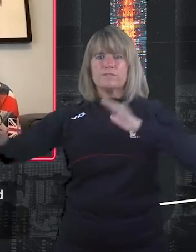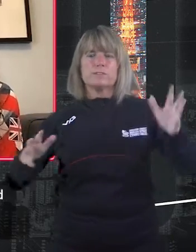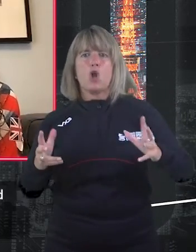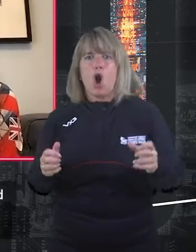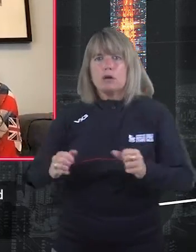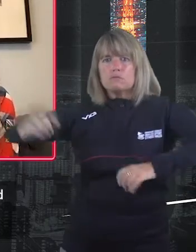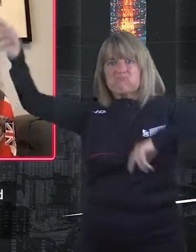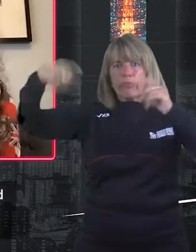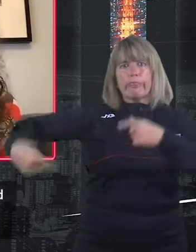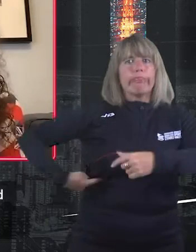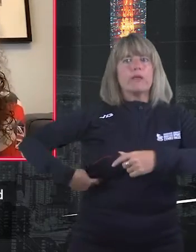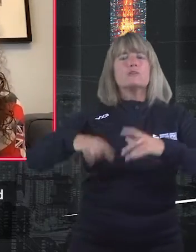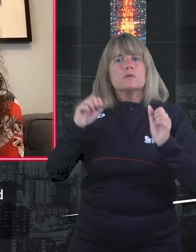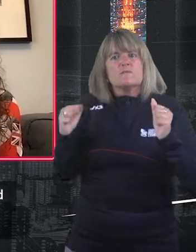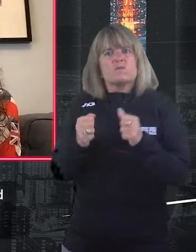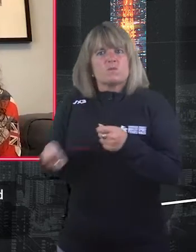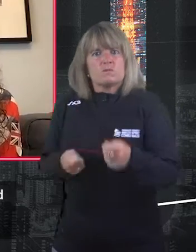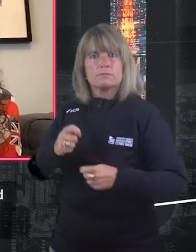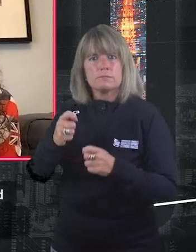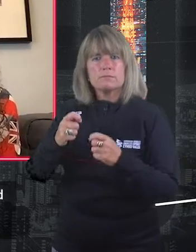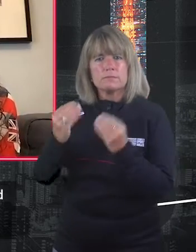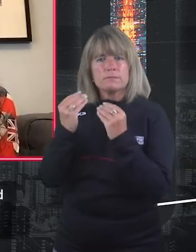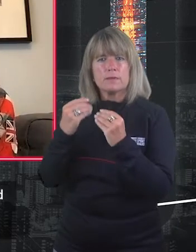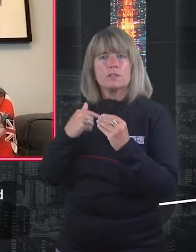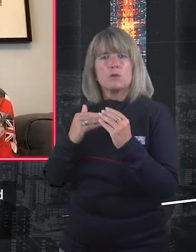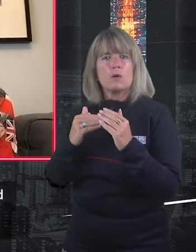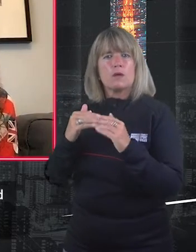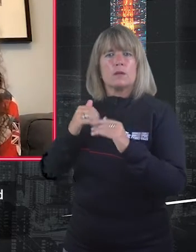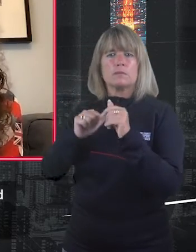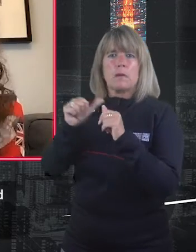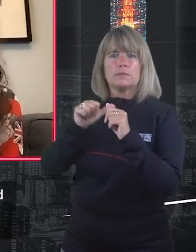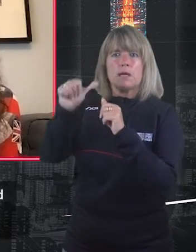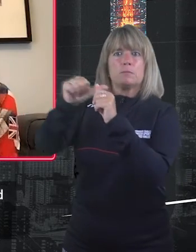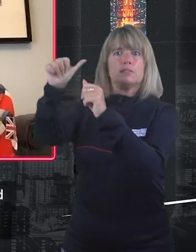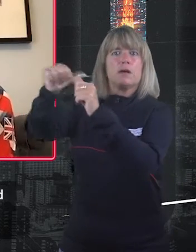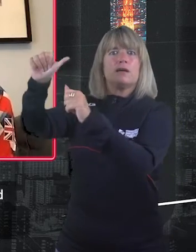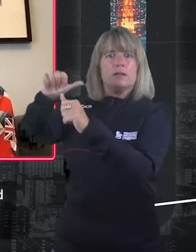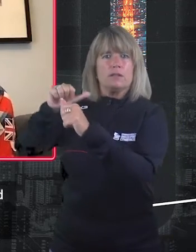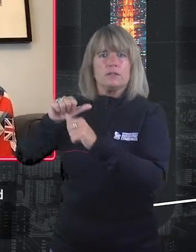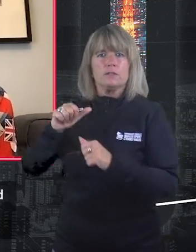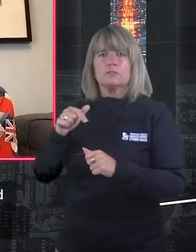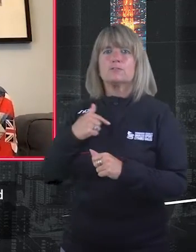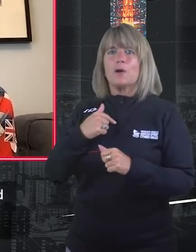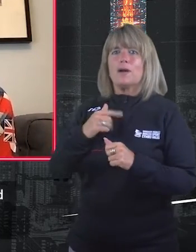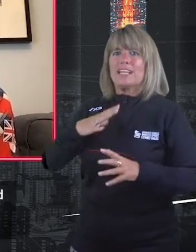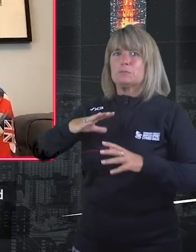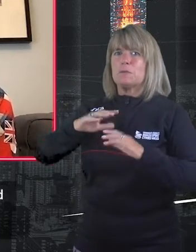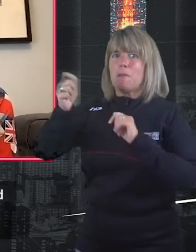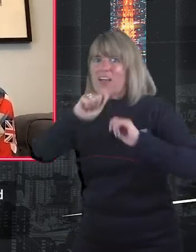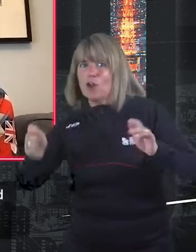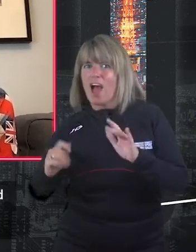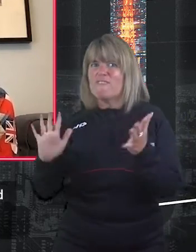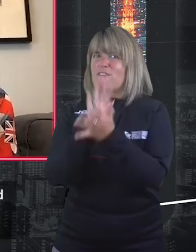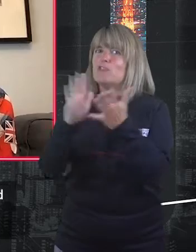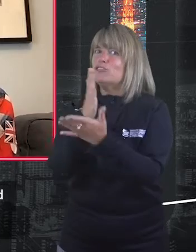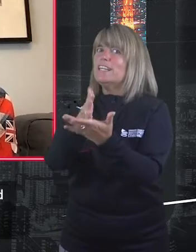And that might work against, you know, some of the girls ranked a little bit below me, but that's never going to work against the very top kind of